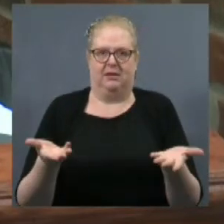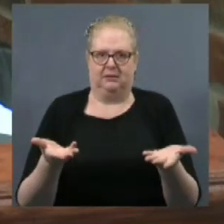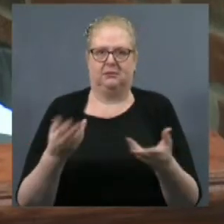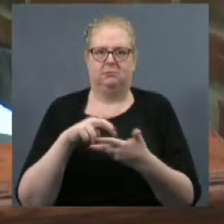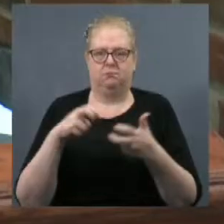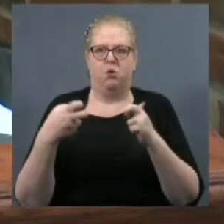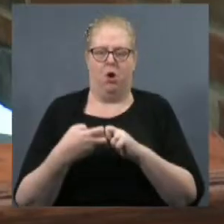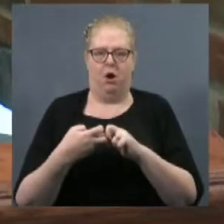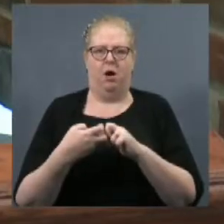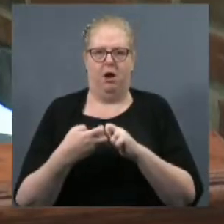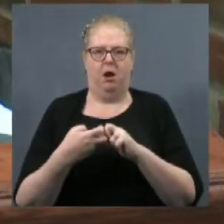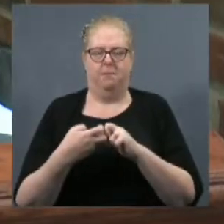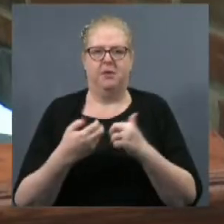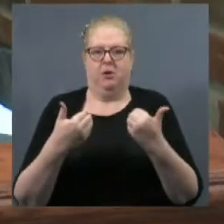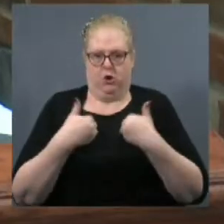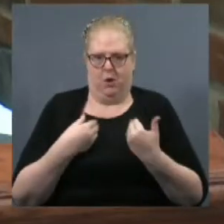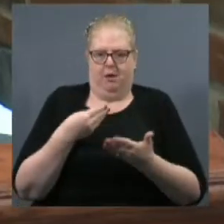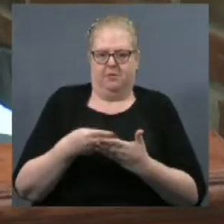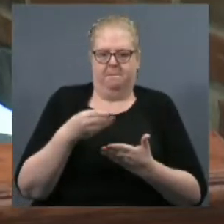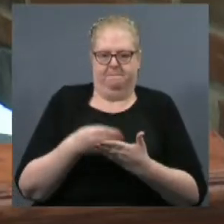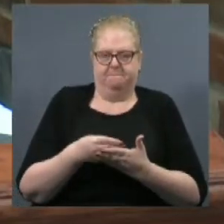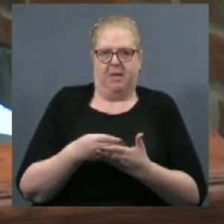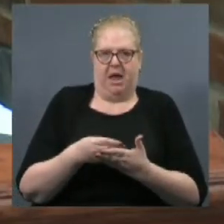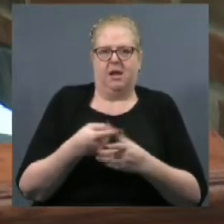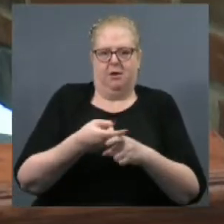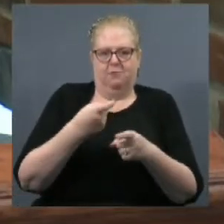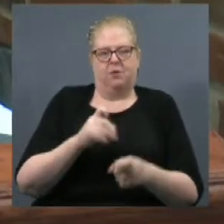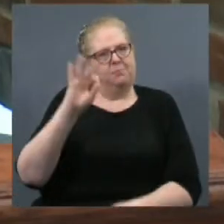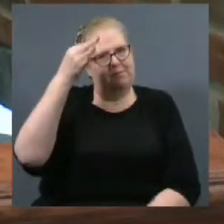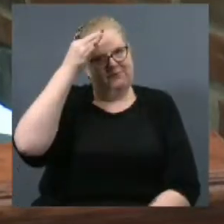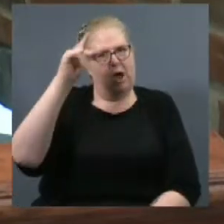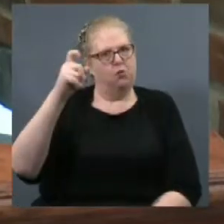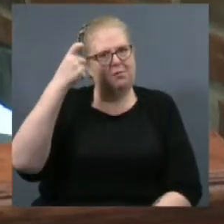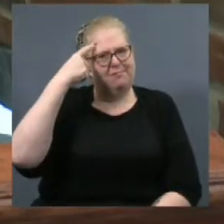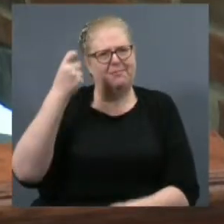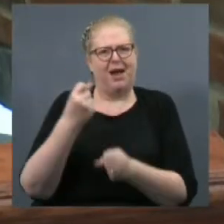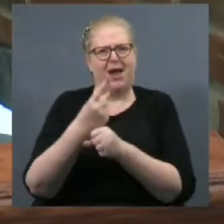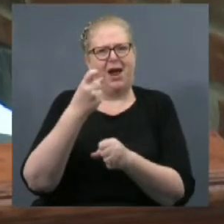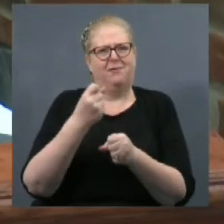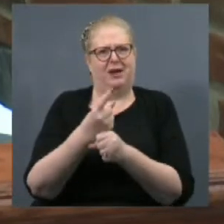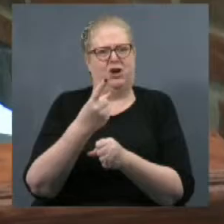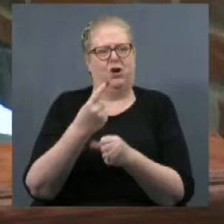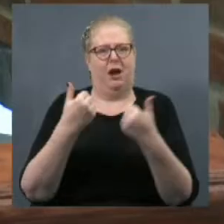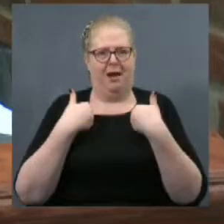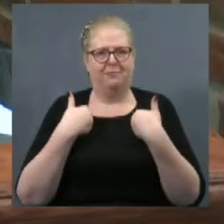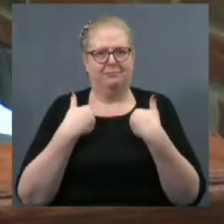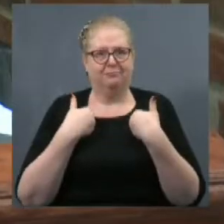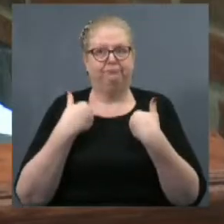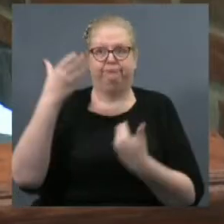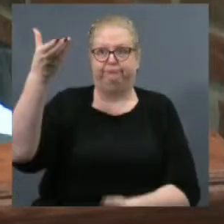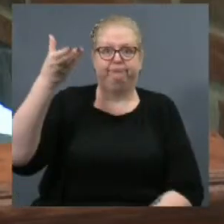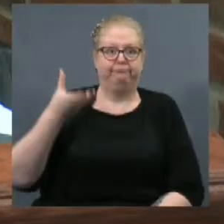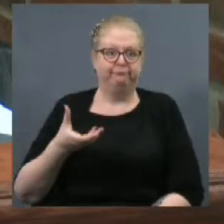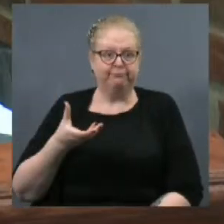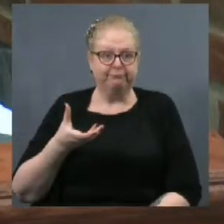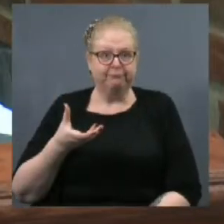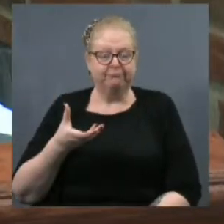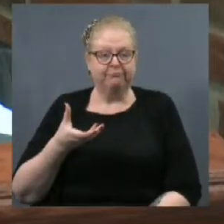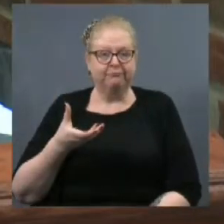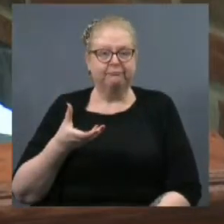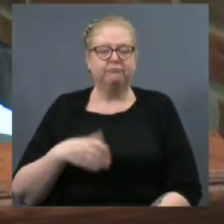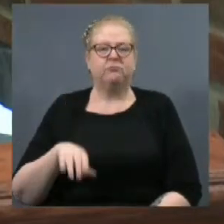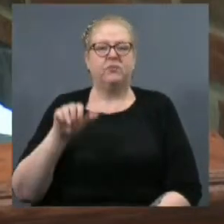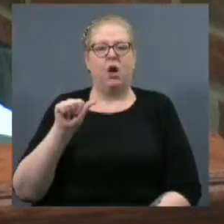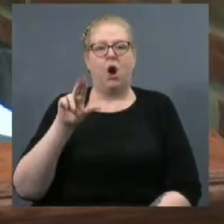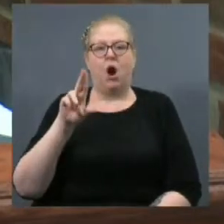You get HUD money you get money from the federal government every year. You have, the audit comes to